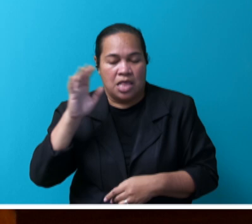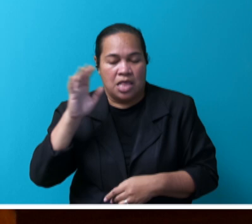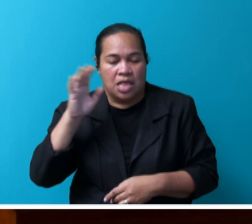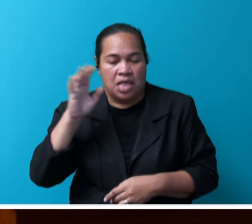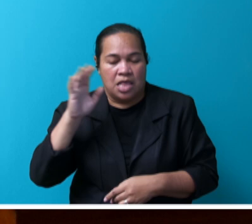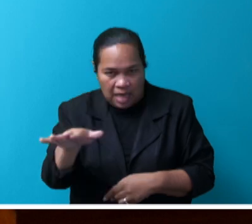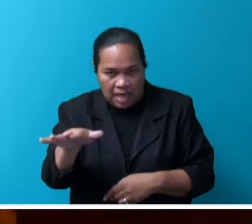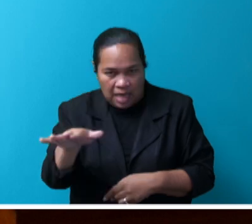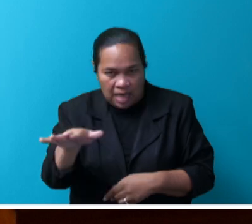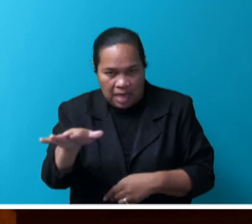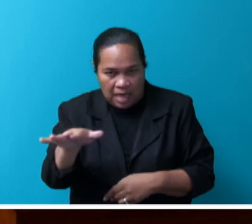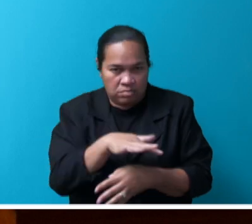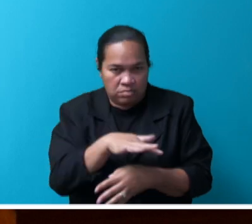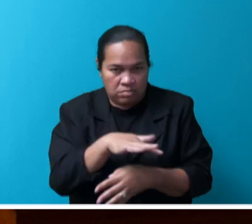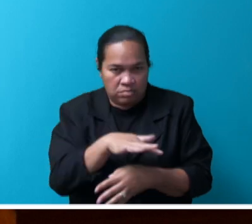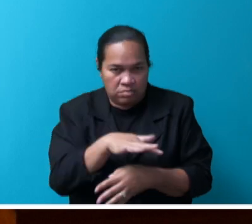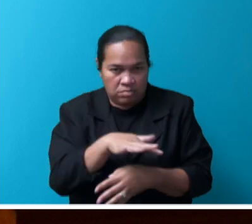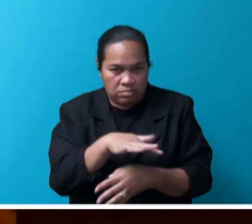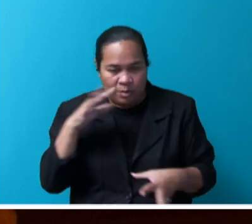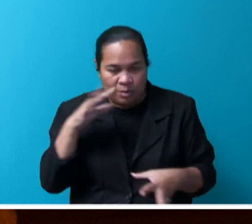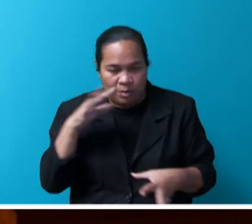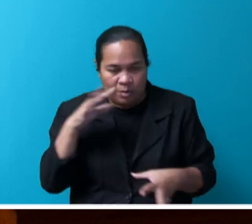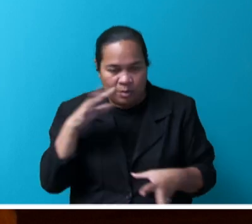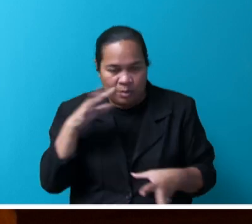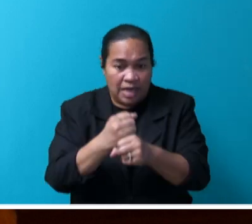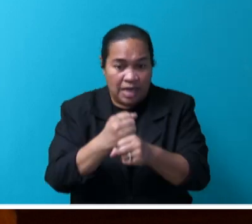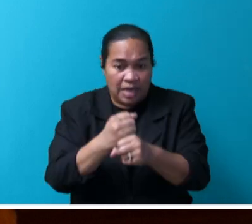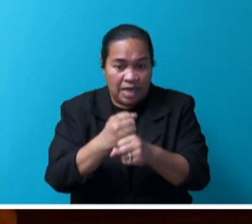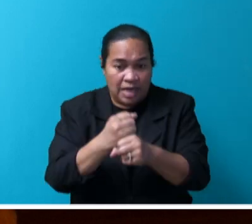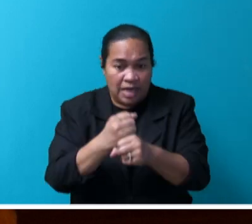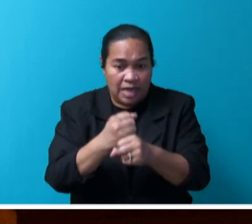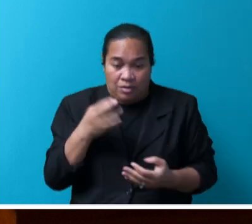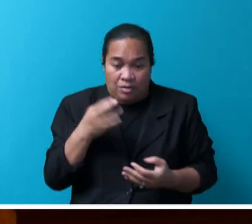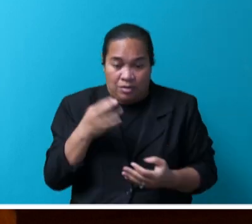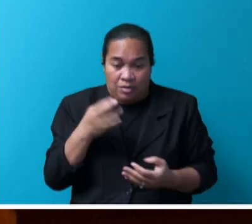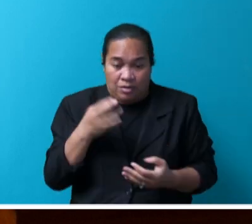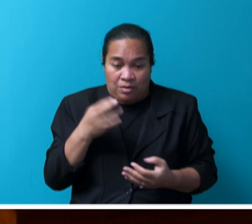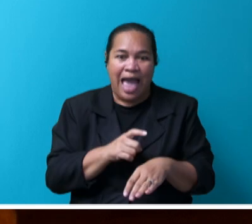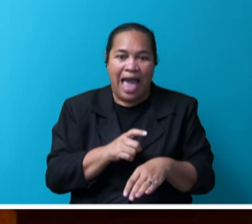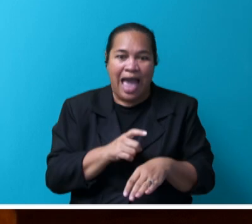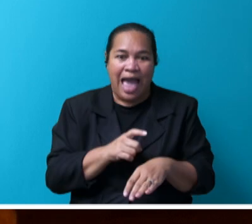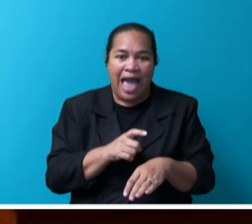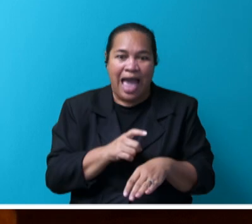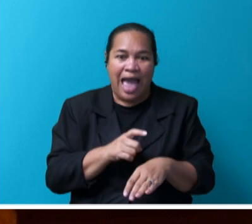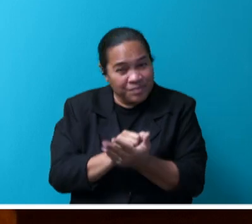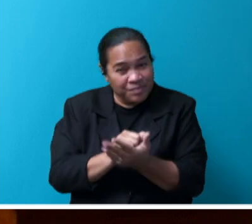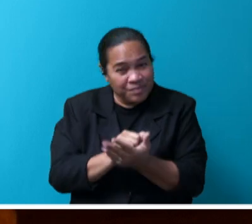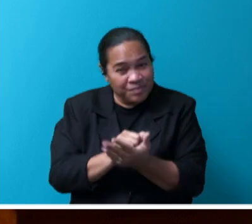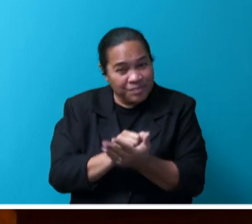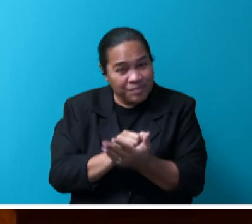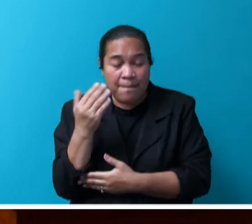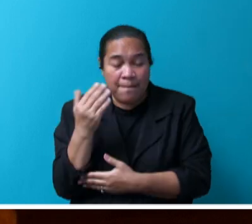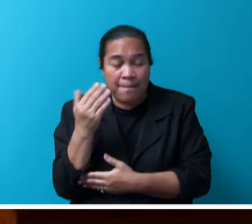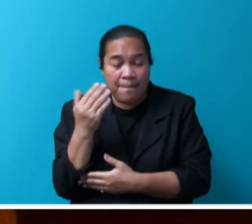the UK Government Communication Service, vital areas such as strategic communication, media crisis